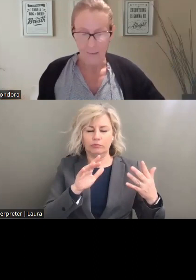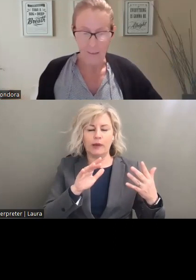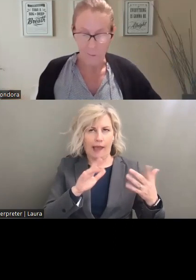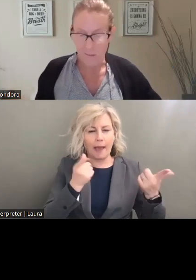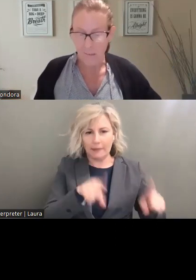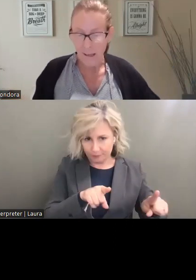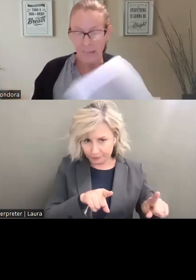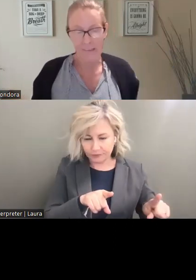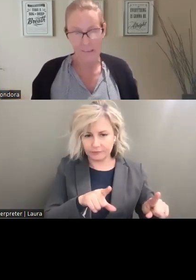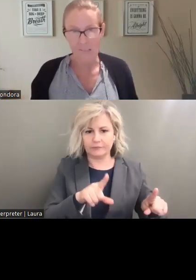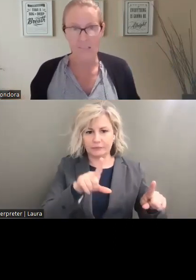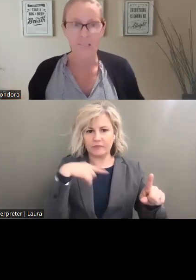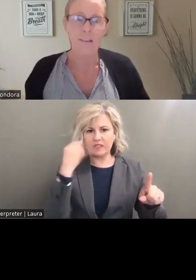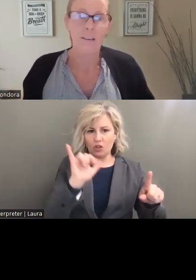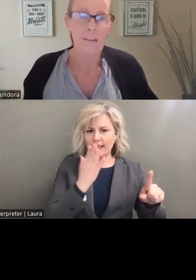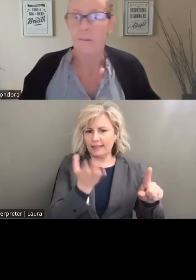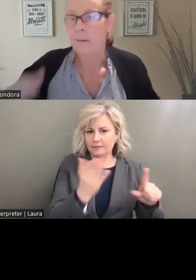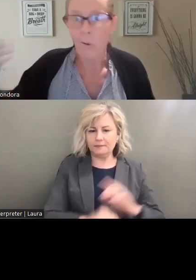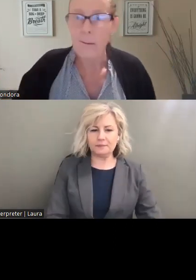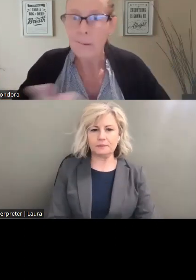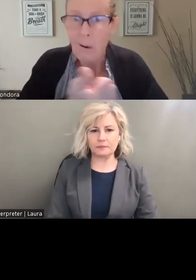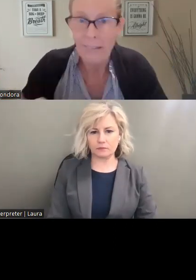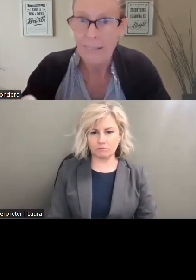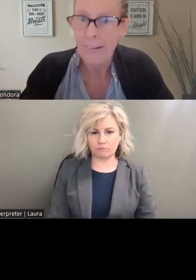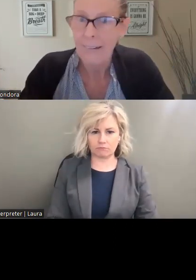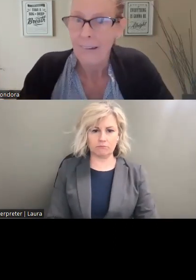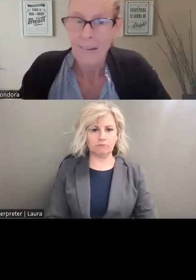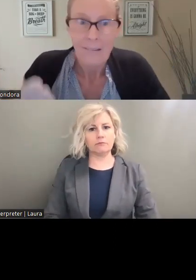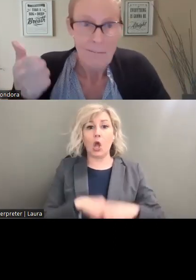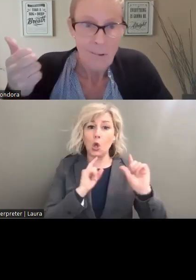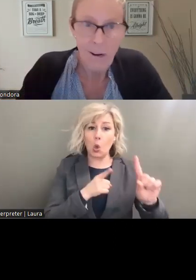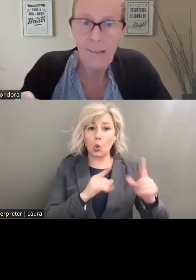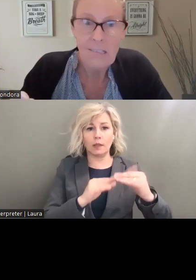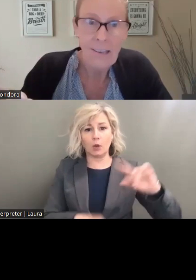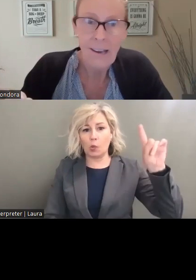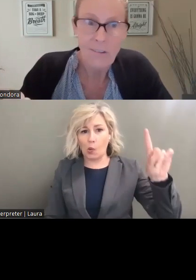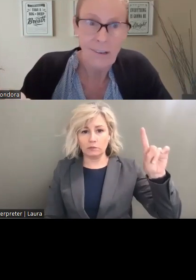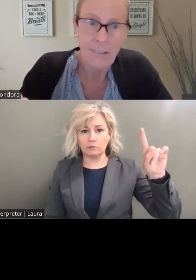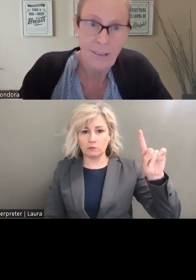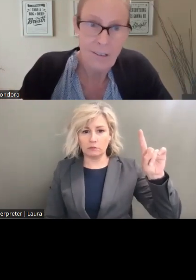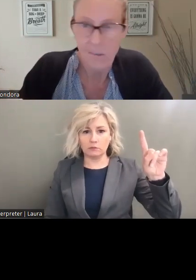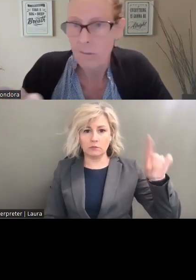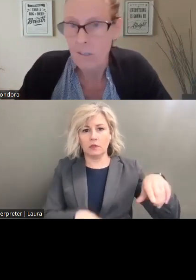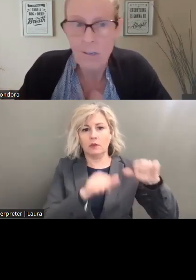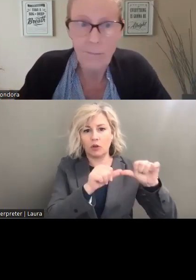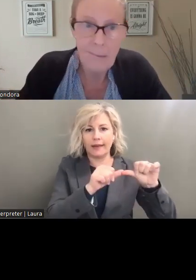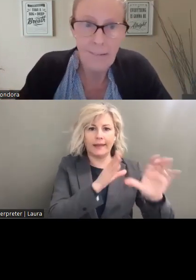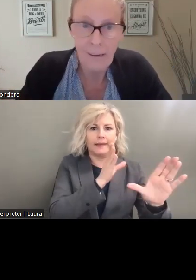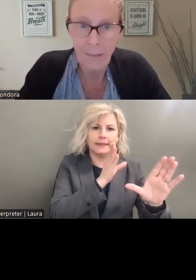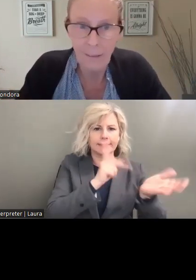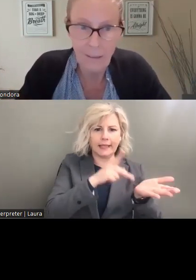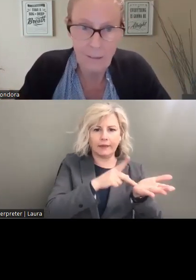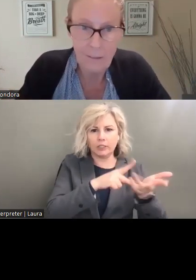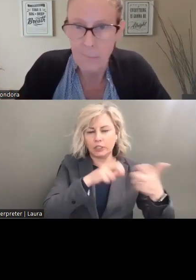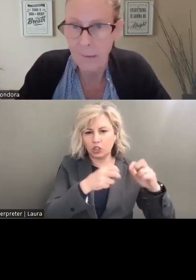plan that looks a lot like this. You know, goal number 1, chronic psychiatric issues, achieve and